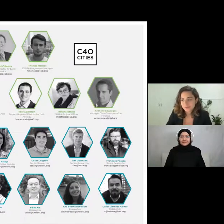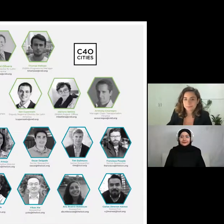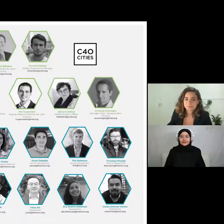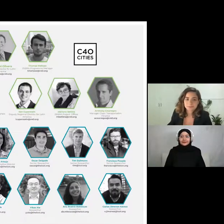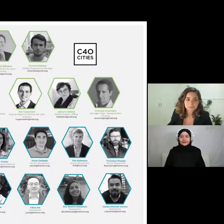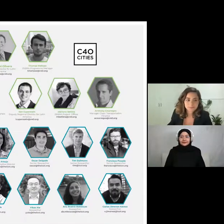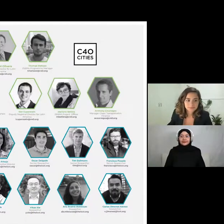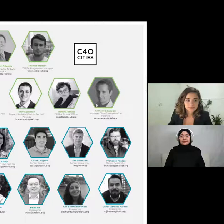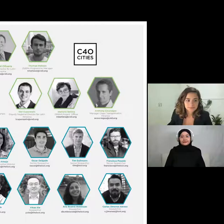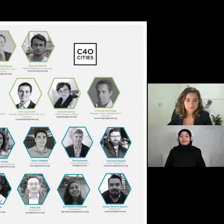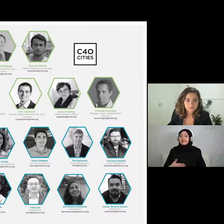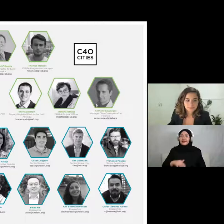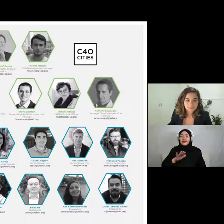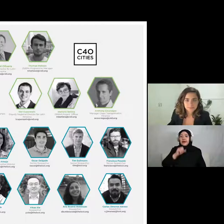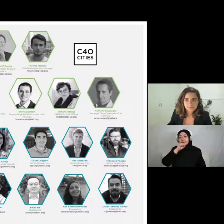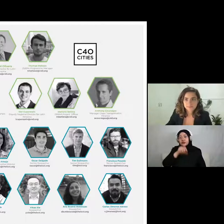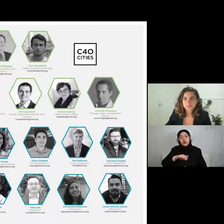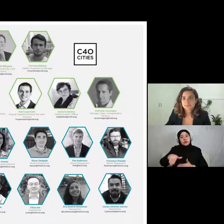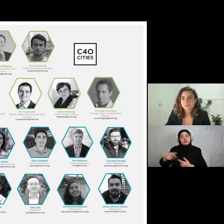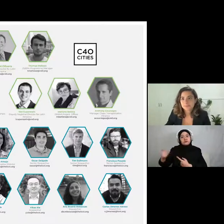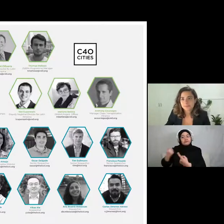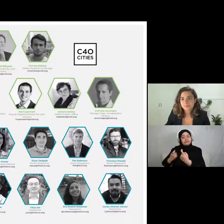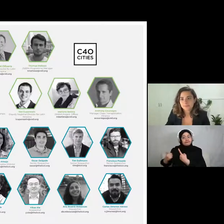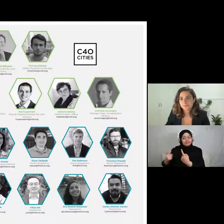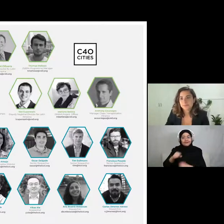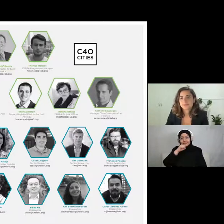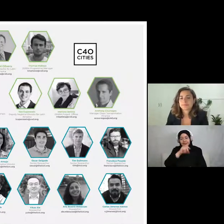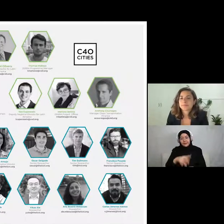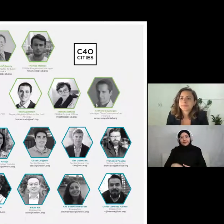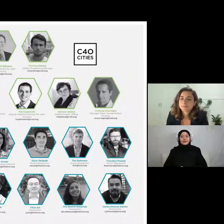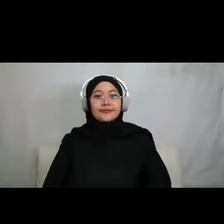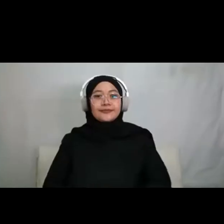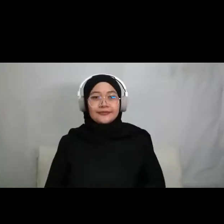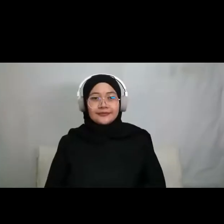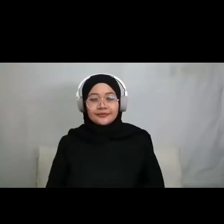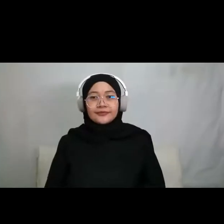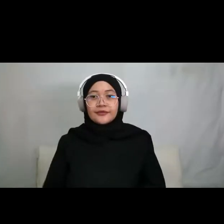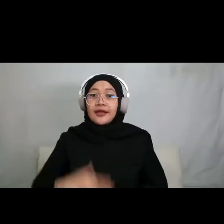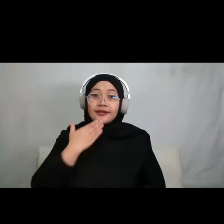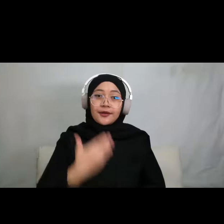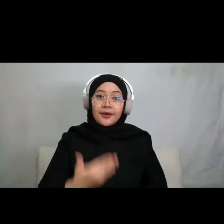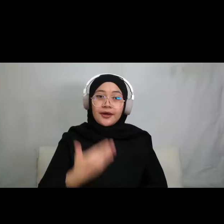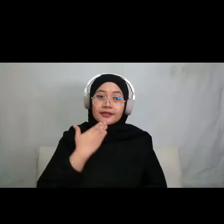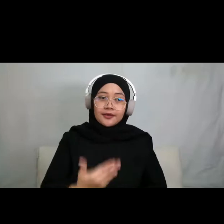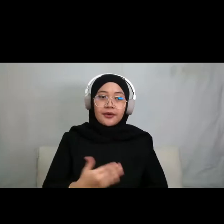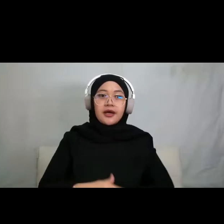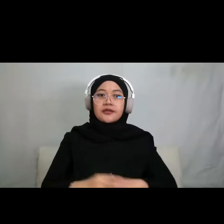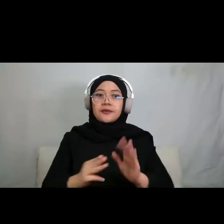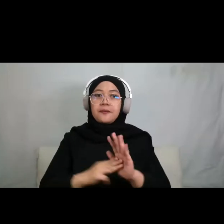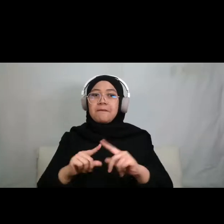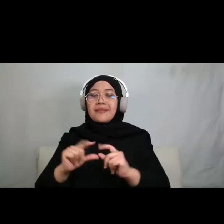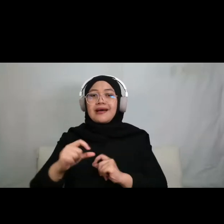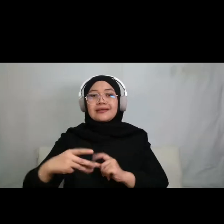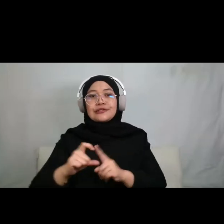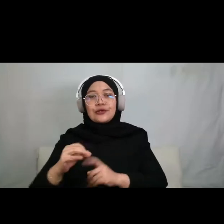questions. And thank you as well, Ms. Macedo, for your presentation. And yes, once again, we are looking forward